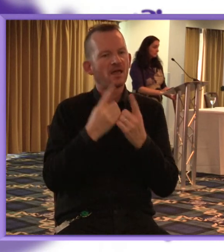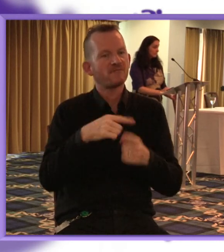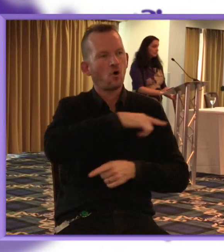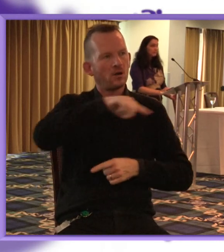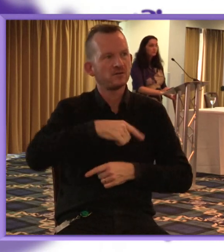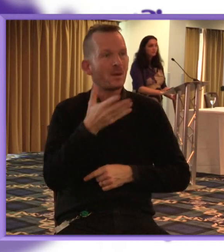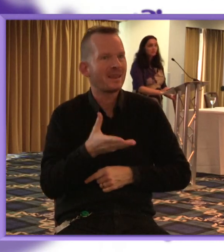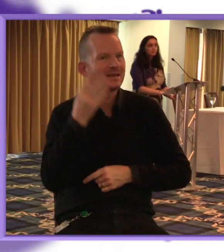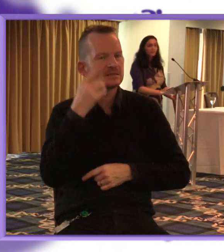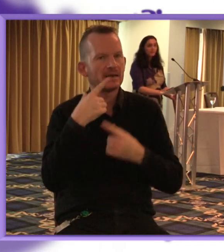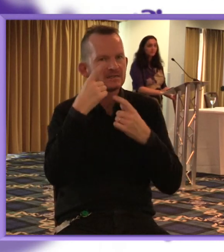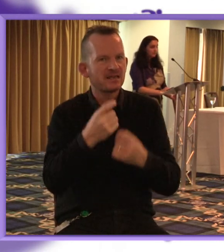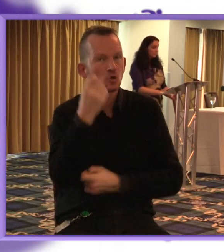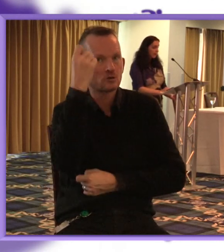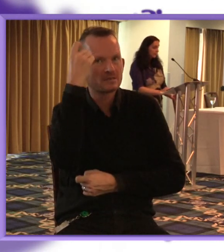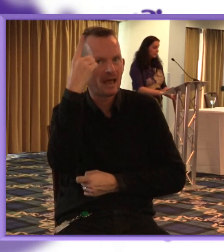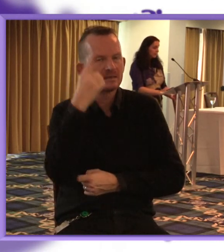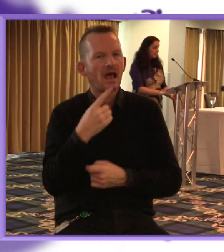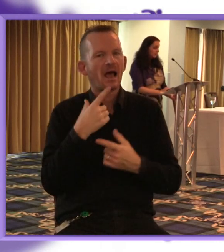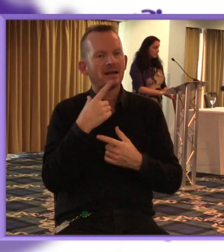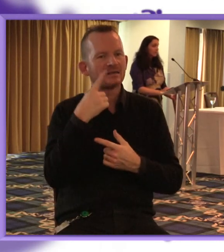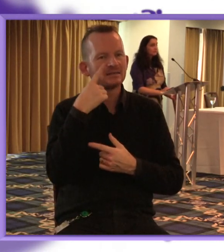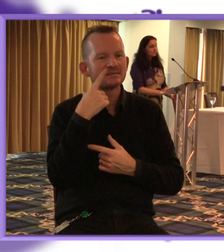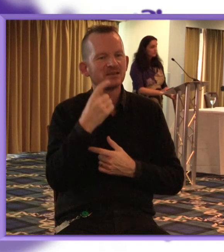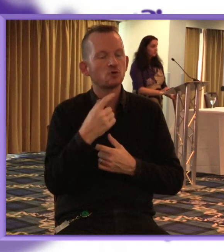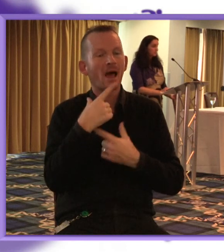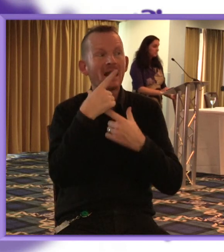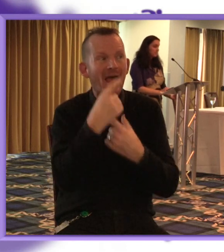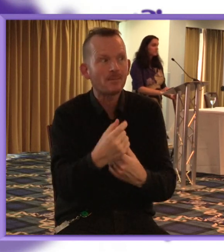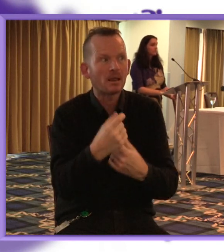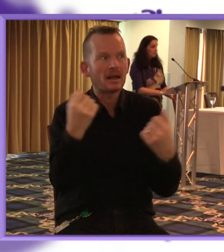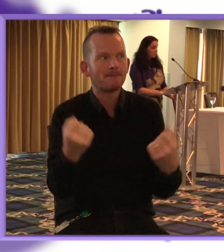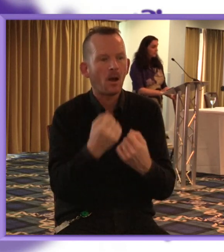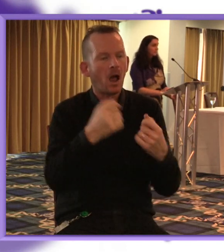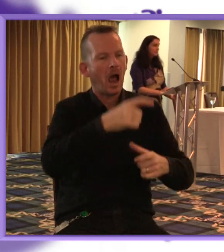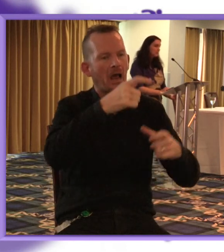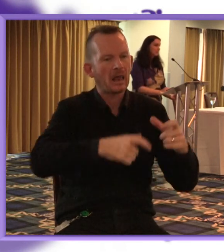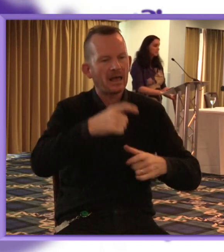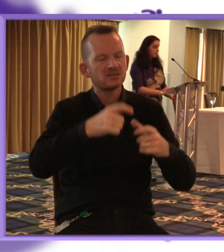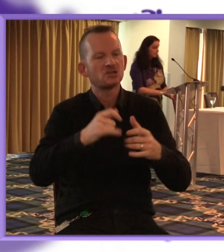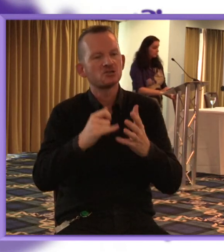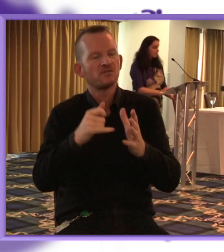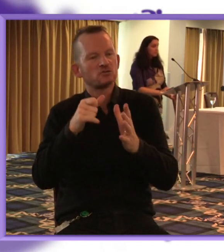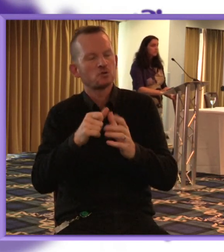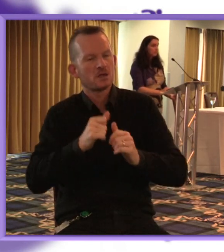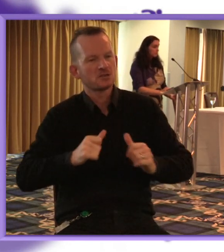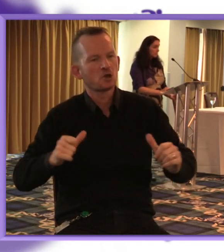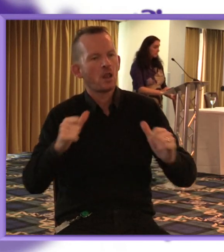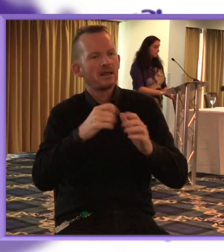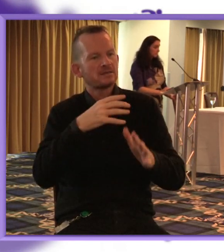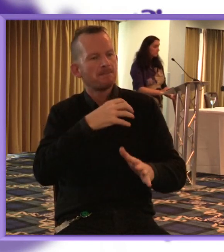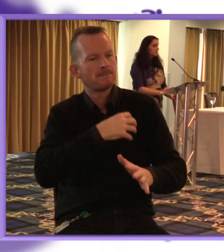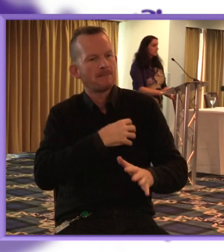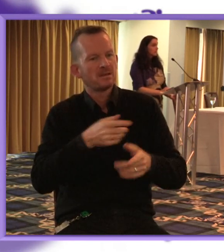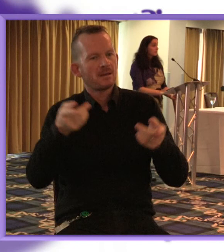to understand, and we seek to enable and empower our clients, service users, patients, colleagues, team members, managers to overcome